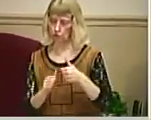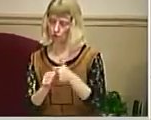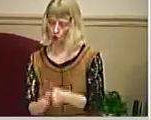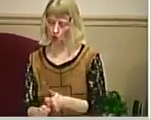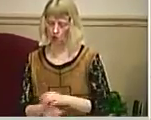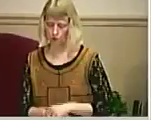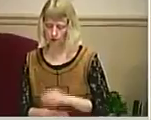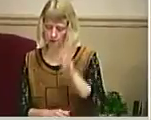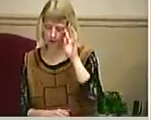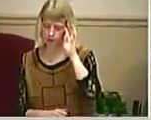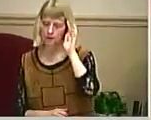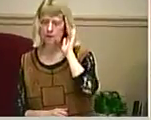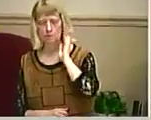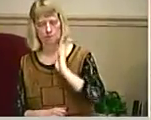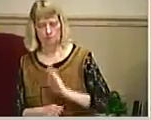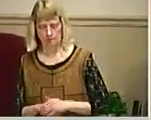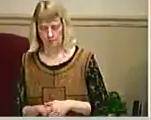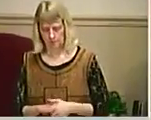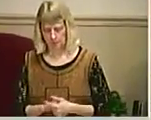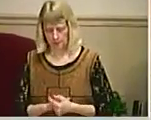along.